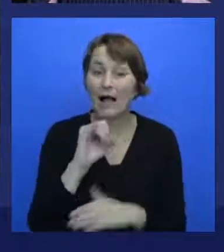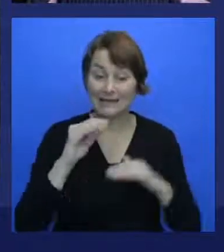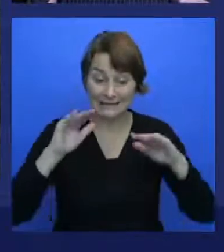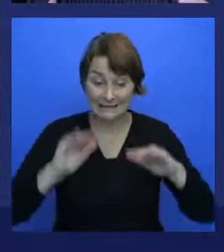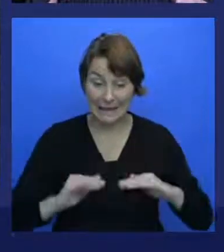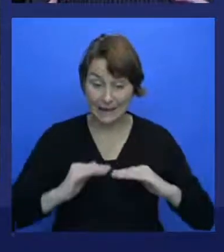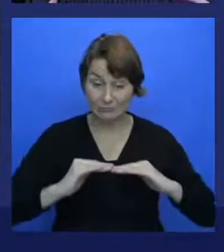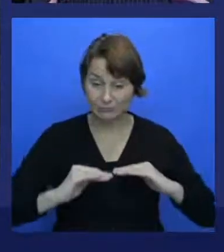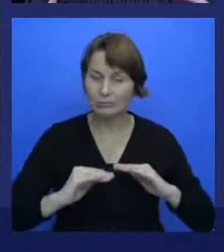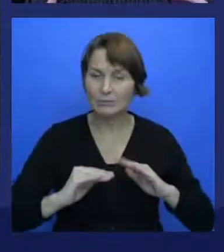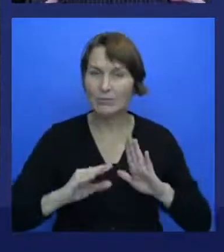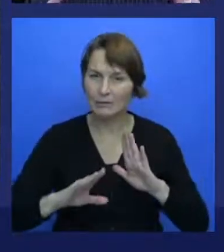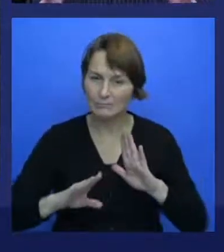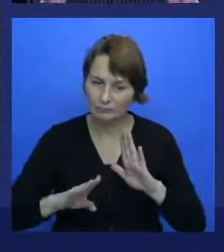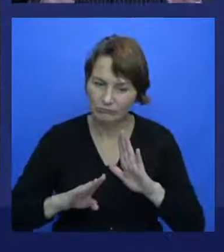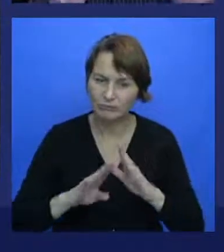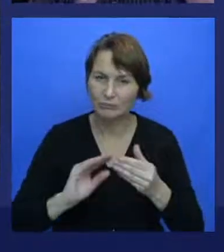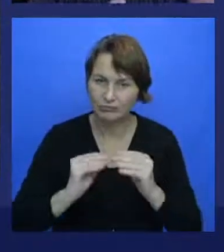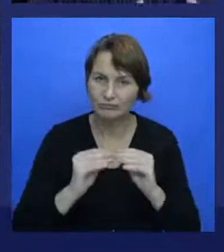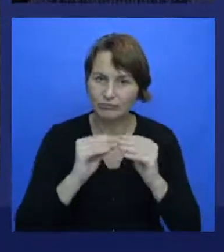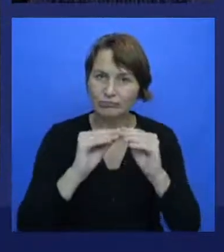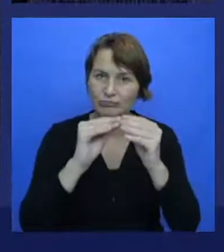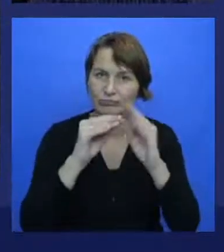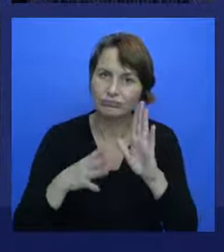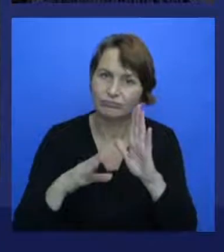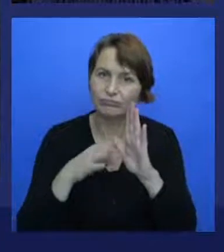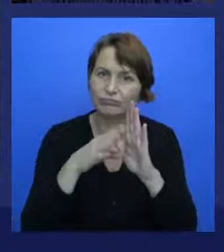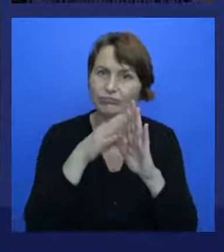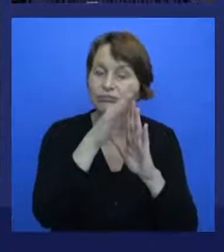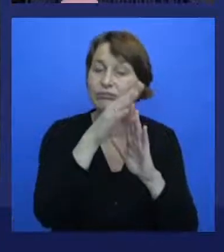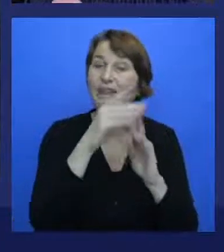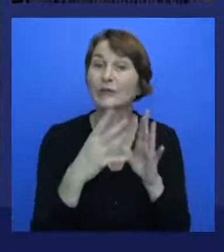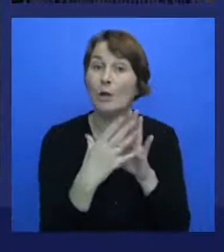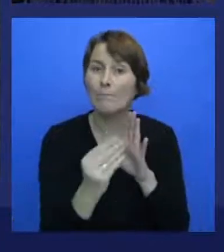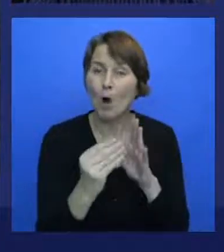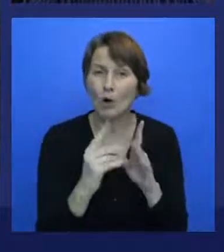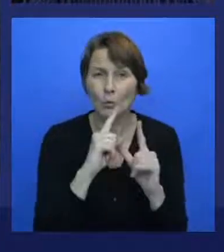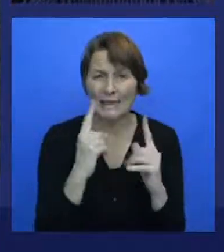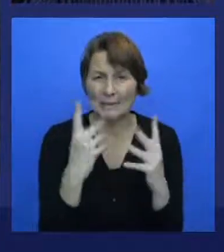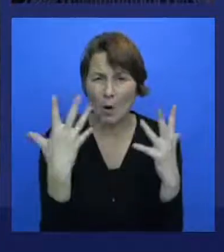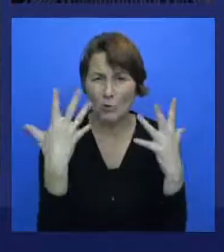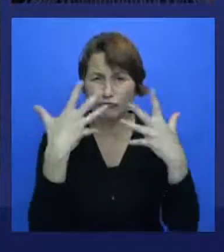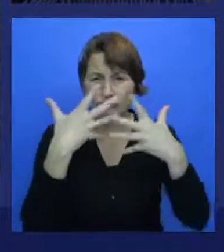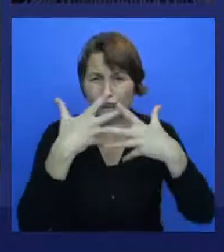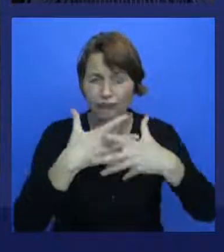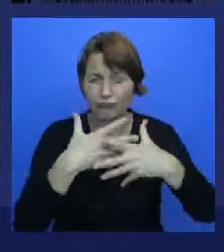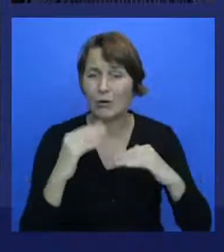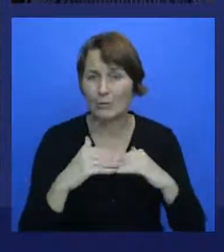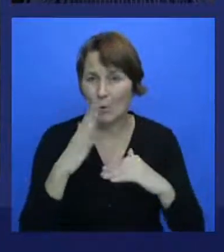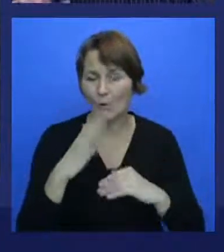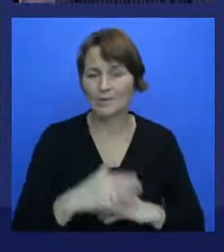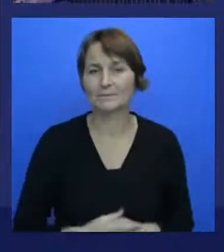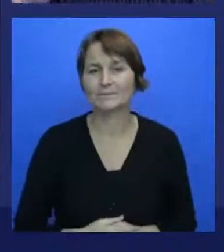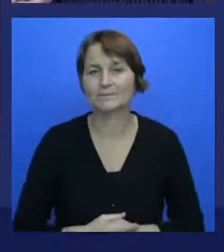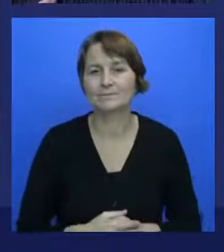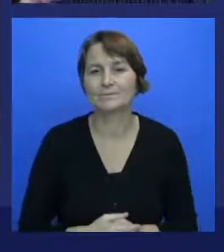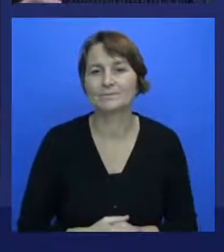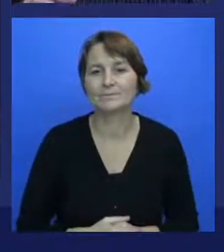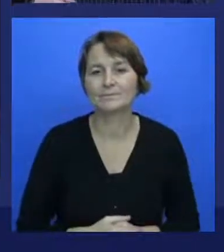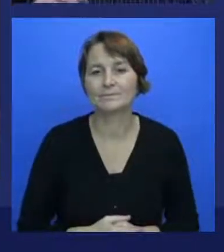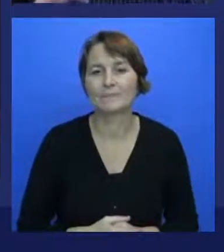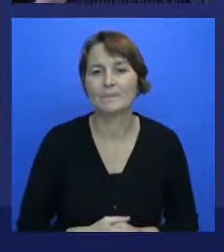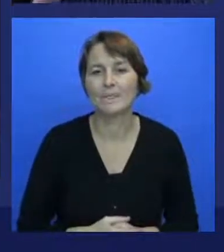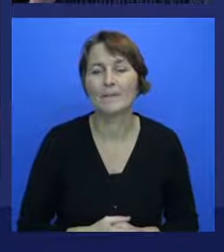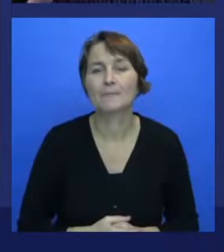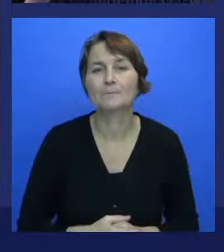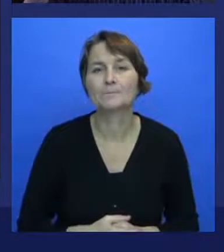sophisticated models. Now, I was going to steer largely clear of robotics, but really getting down into sort of the closer and closer